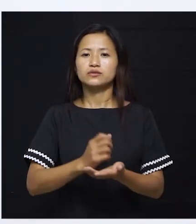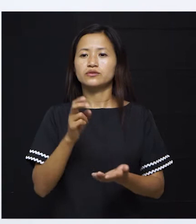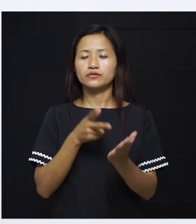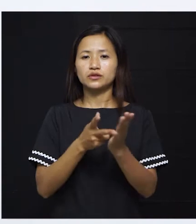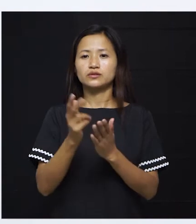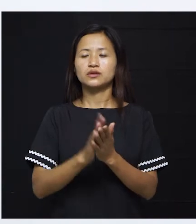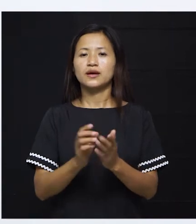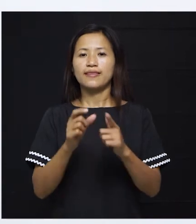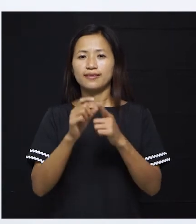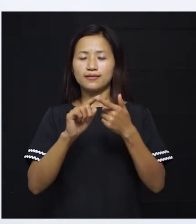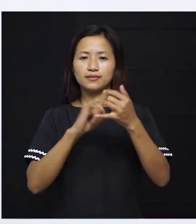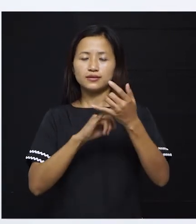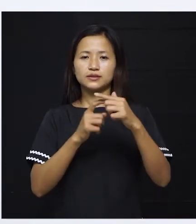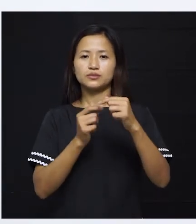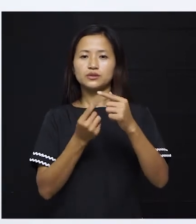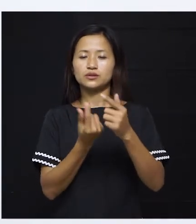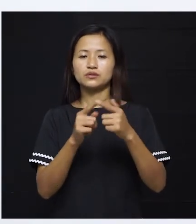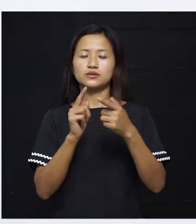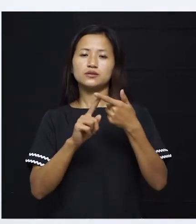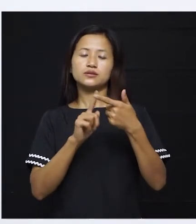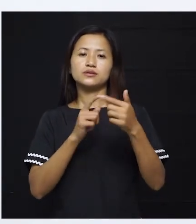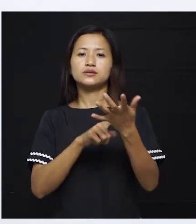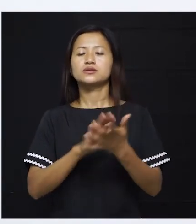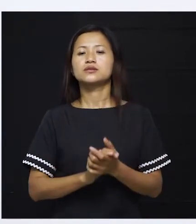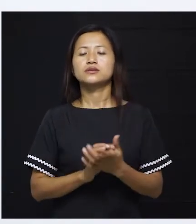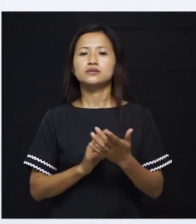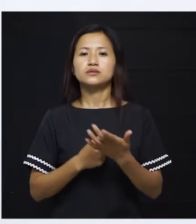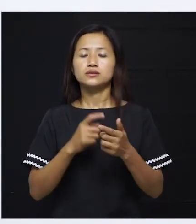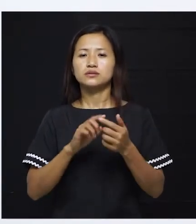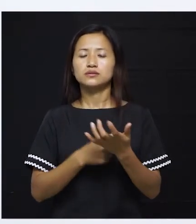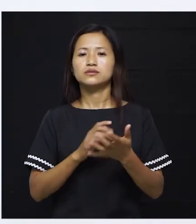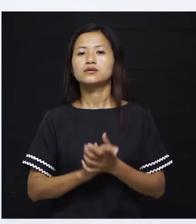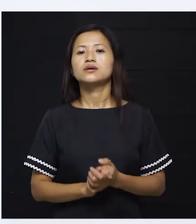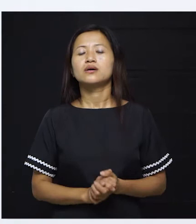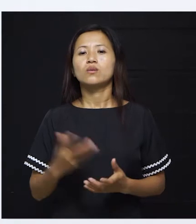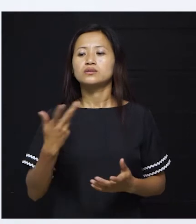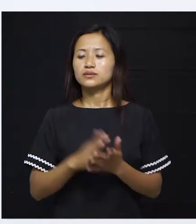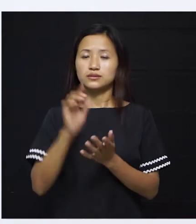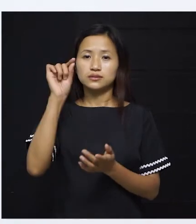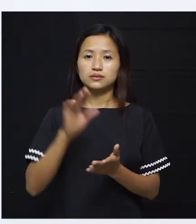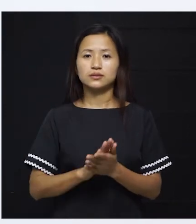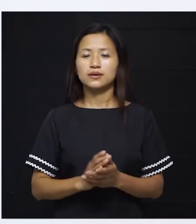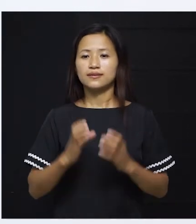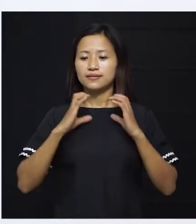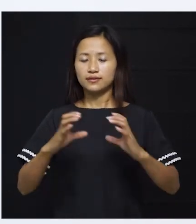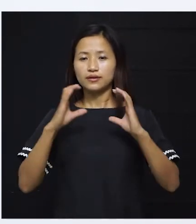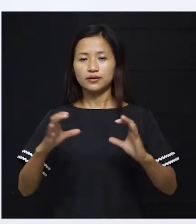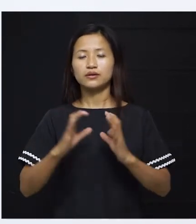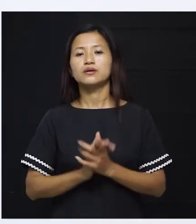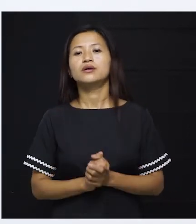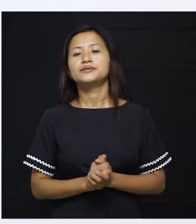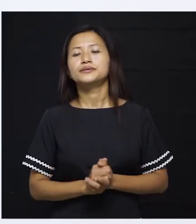village in the disputes, and apart from protecting his village, what else does he does? He also take care of